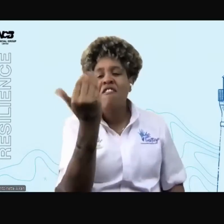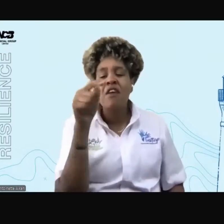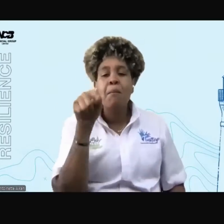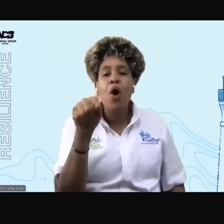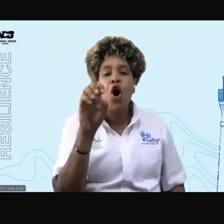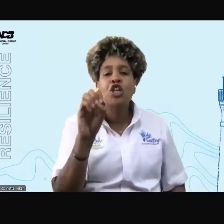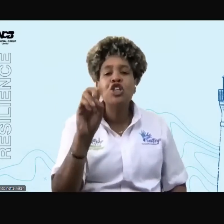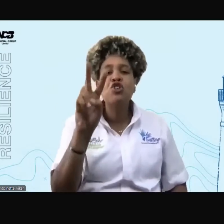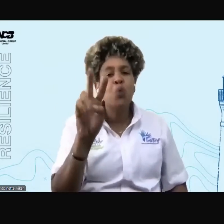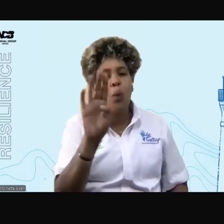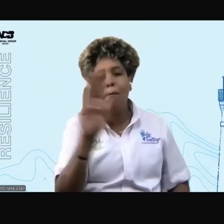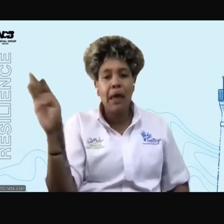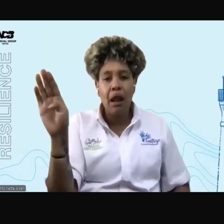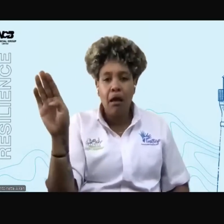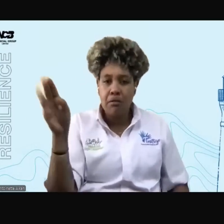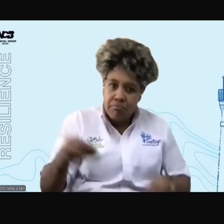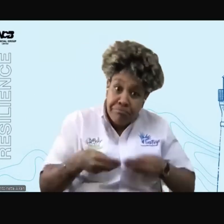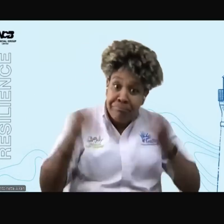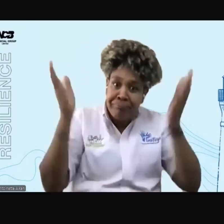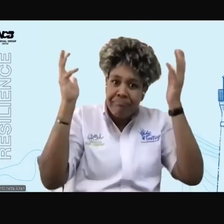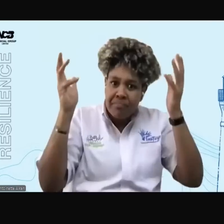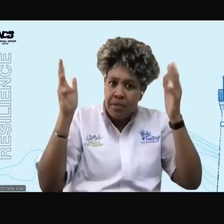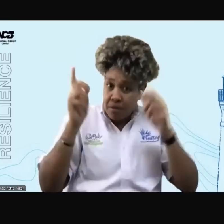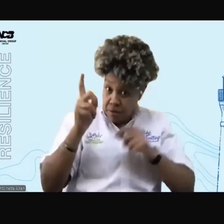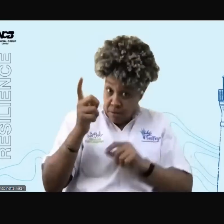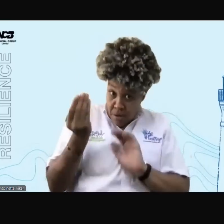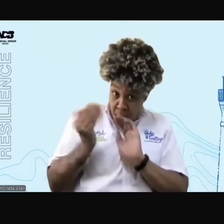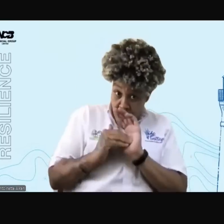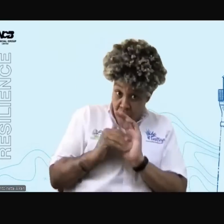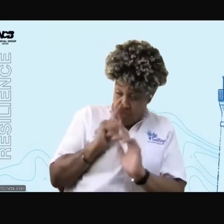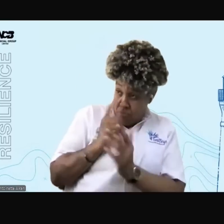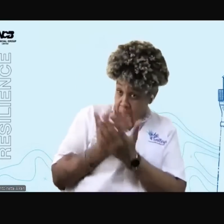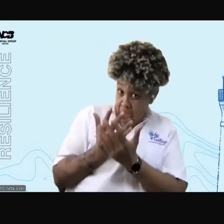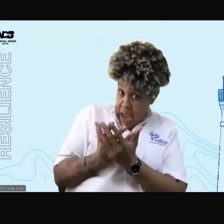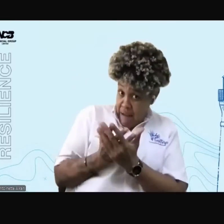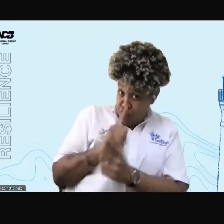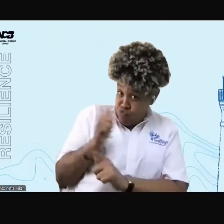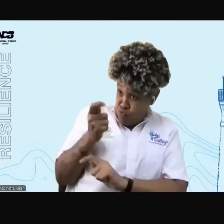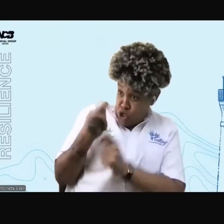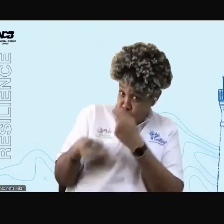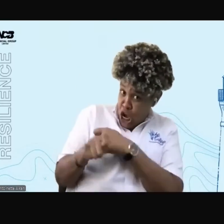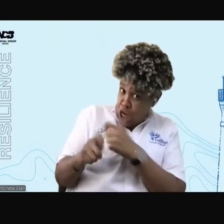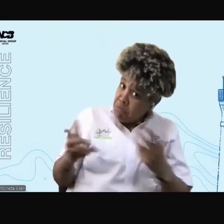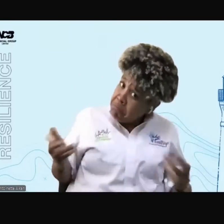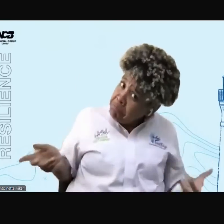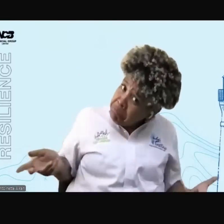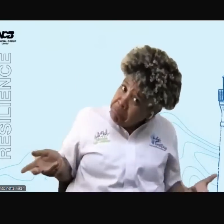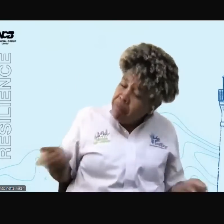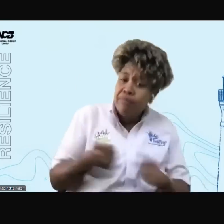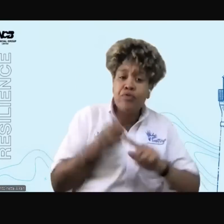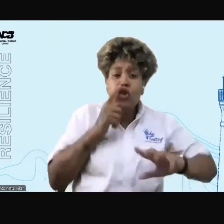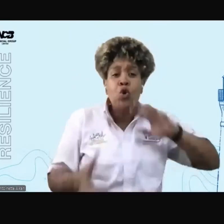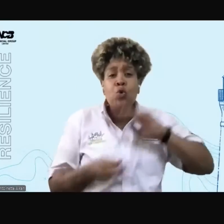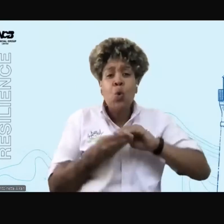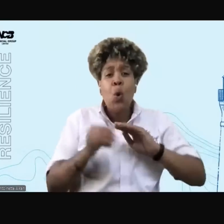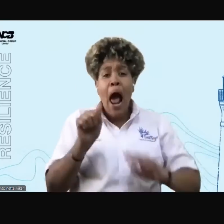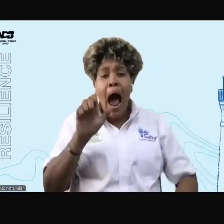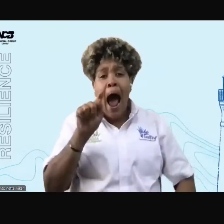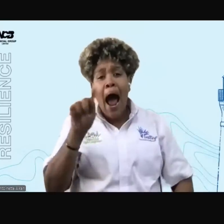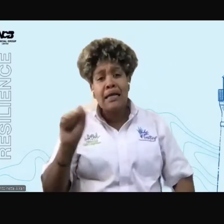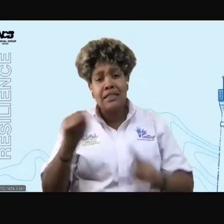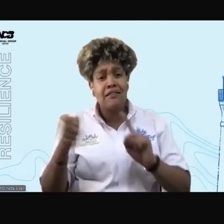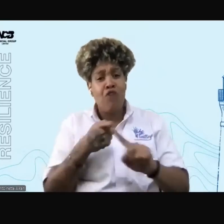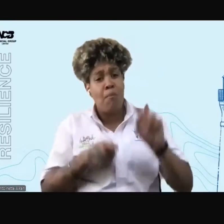$15.02 billion. Is that again evidence of a true turnaround? Total assets went